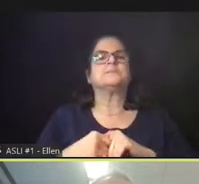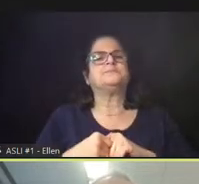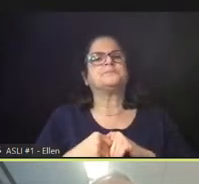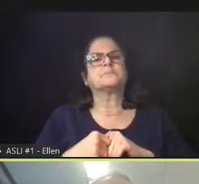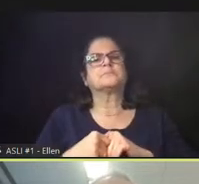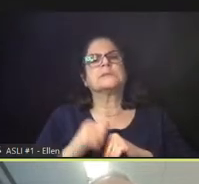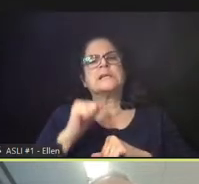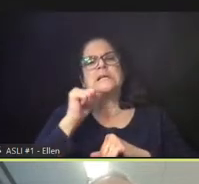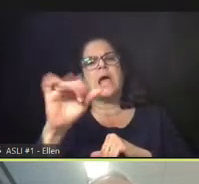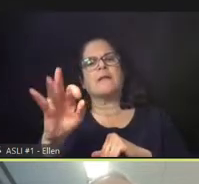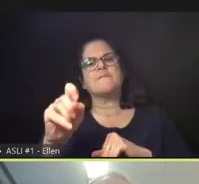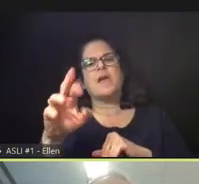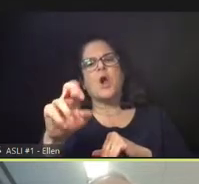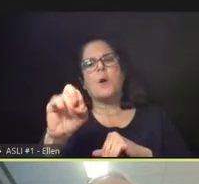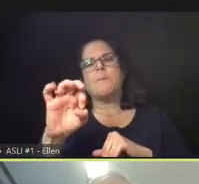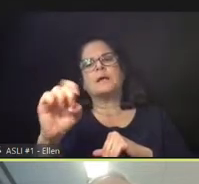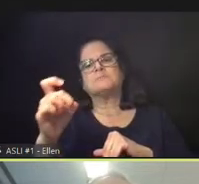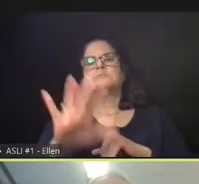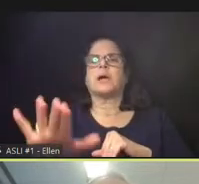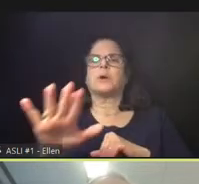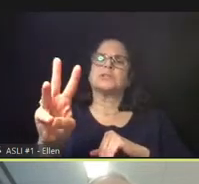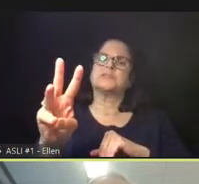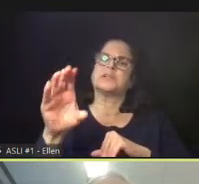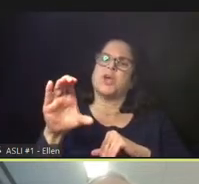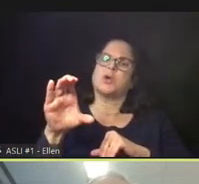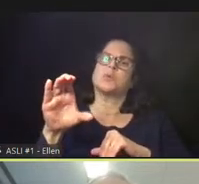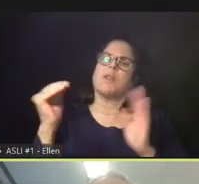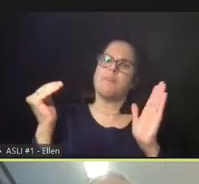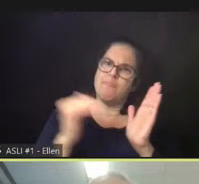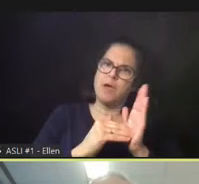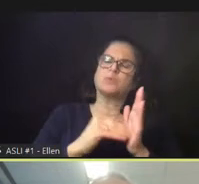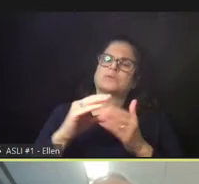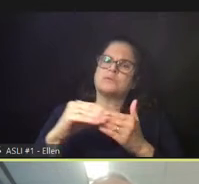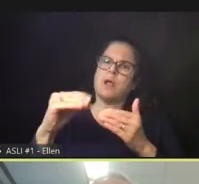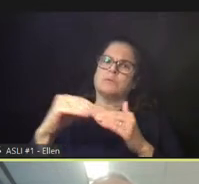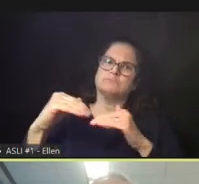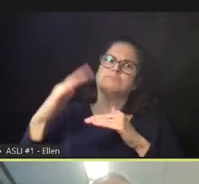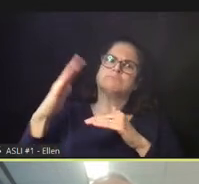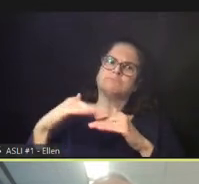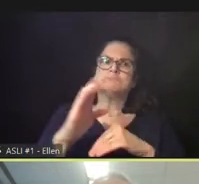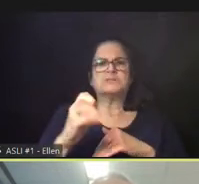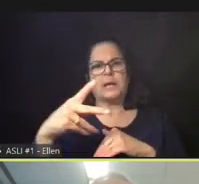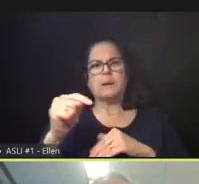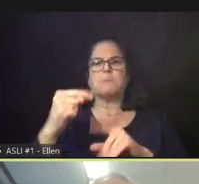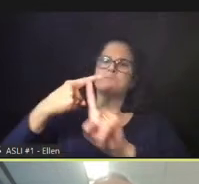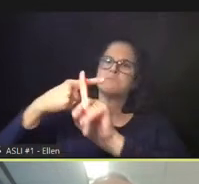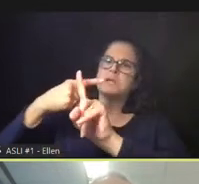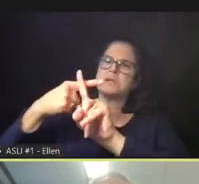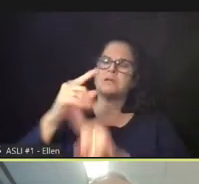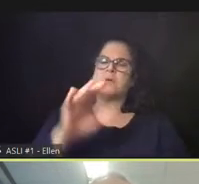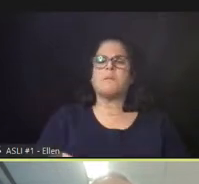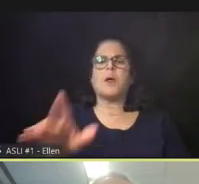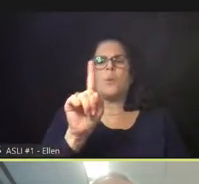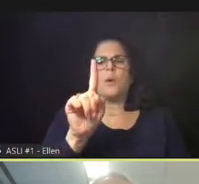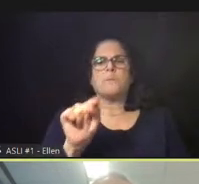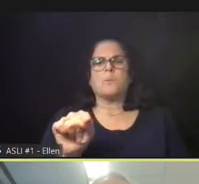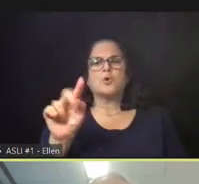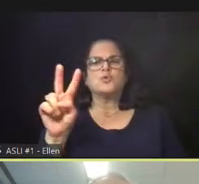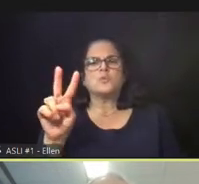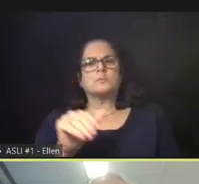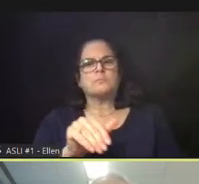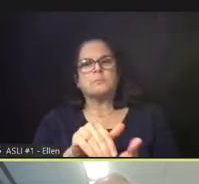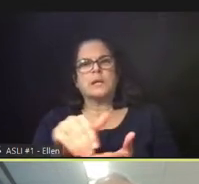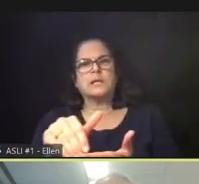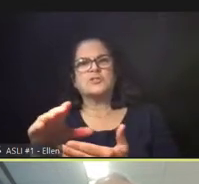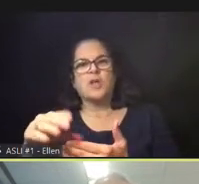Non-farebox totals coming in about $600,000 to the positive, leave us for the month of September positive by about $1.2 million on